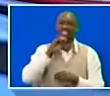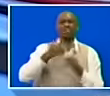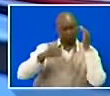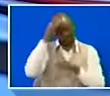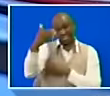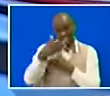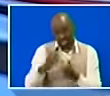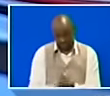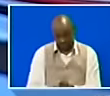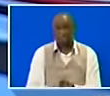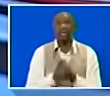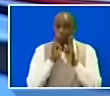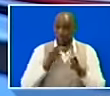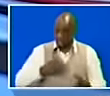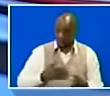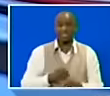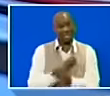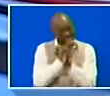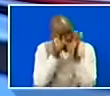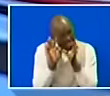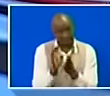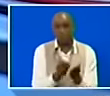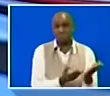Our reporter Fred Muturi has that story.